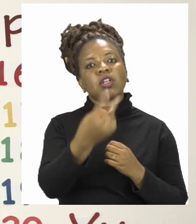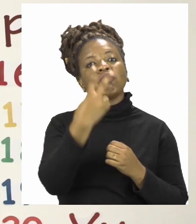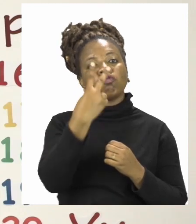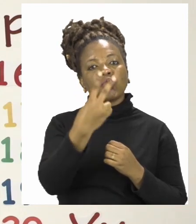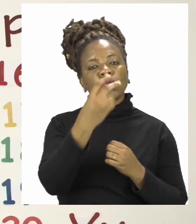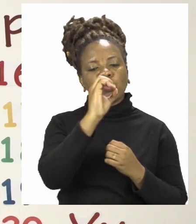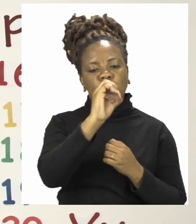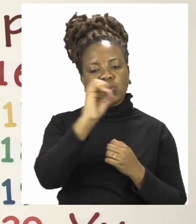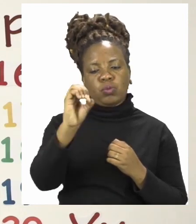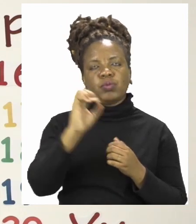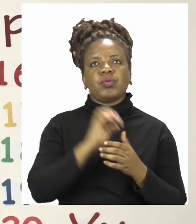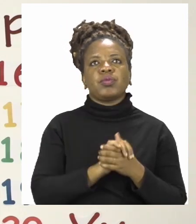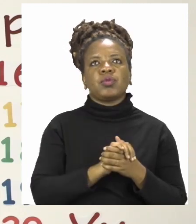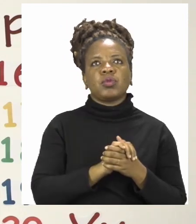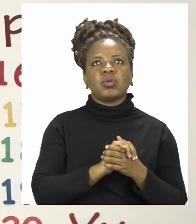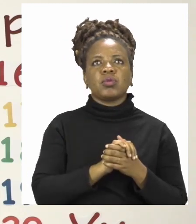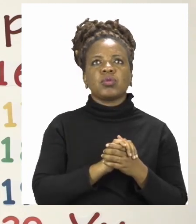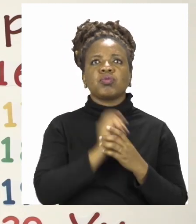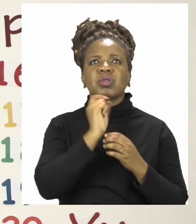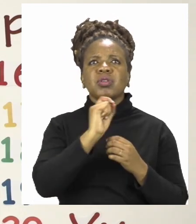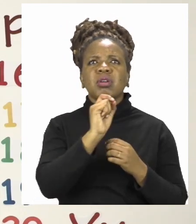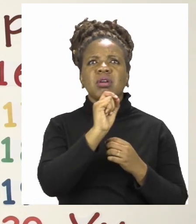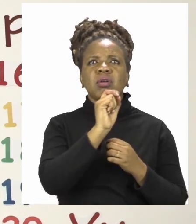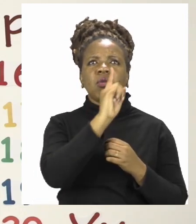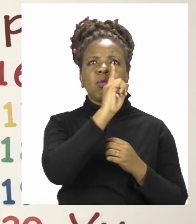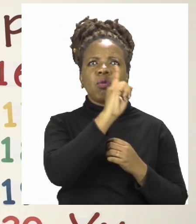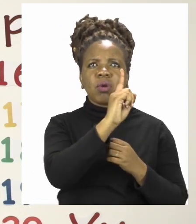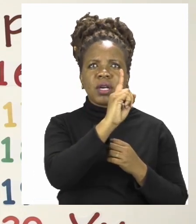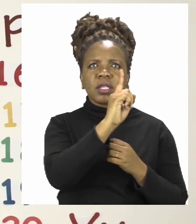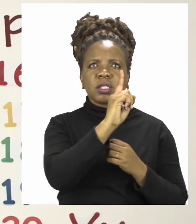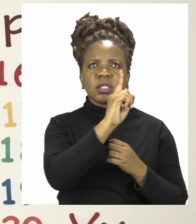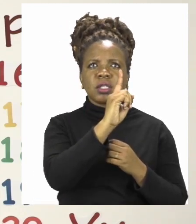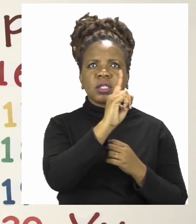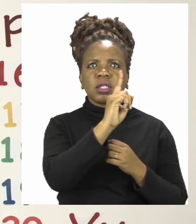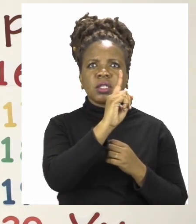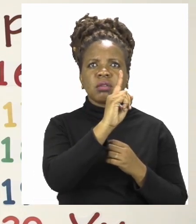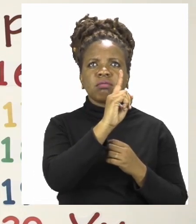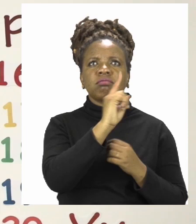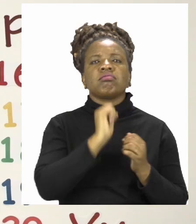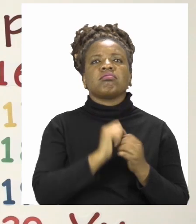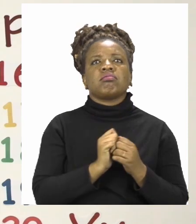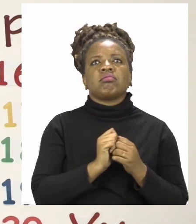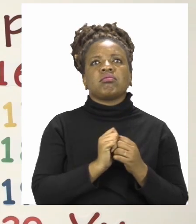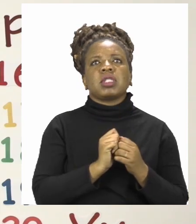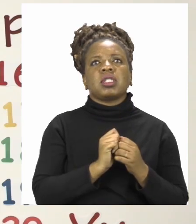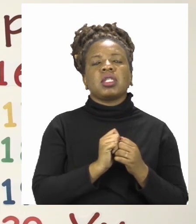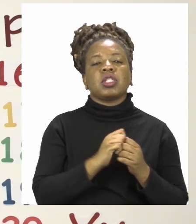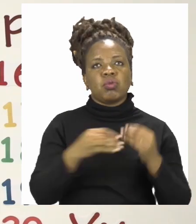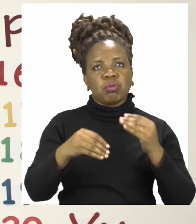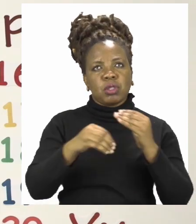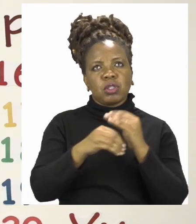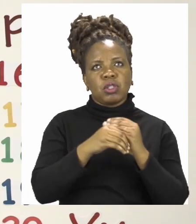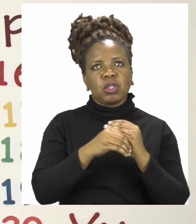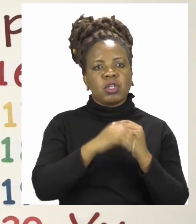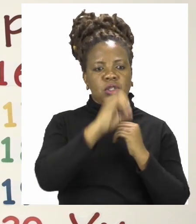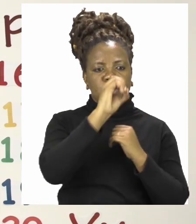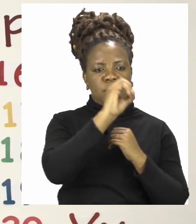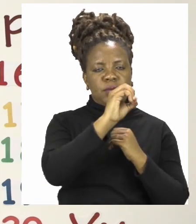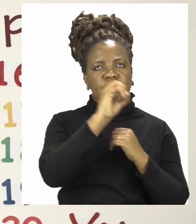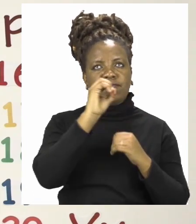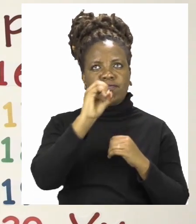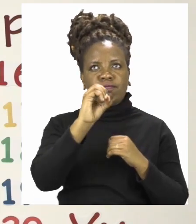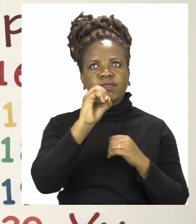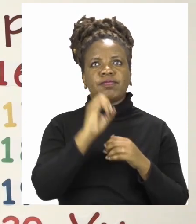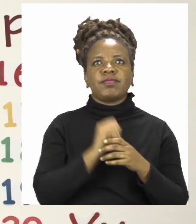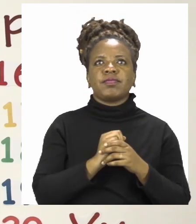write 1, we also need to write the 2 zeros that come with the 1.